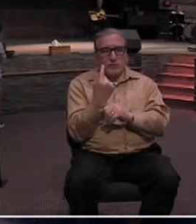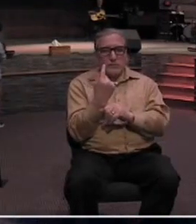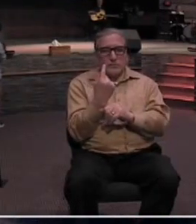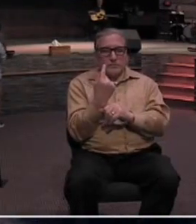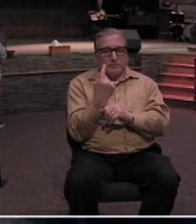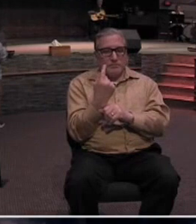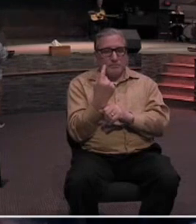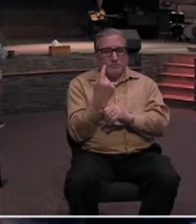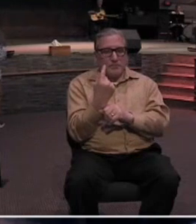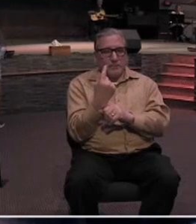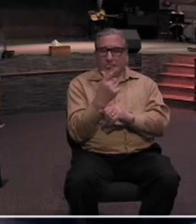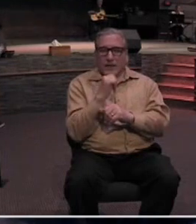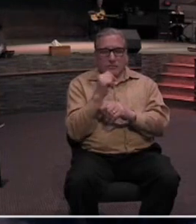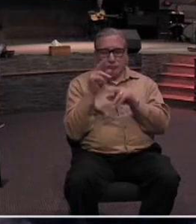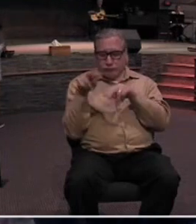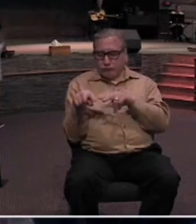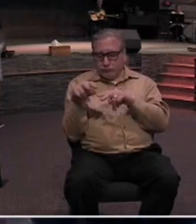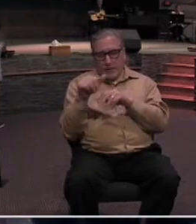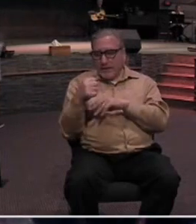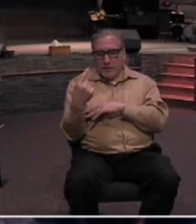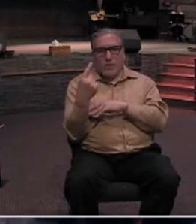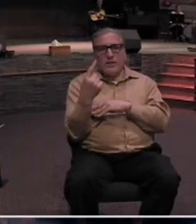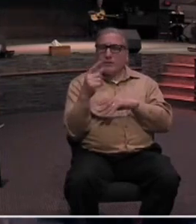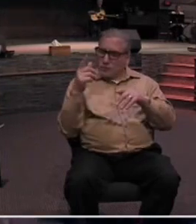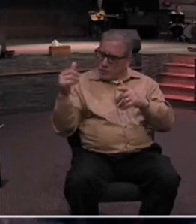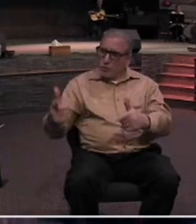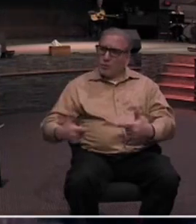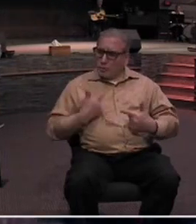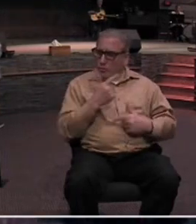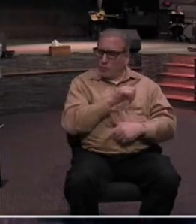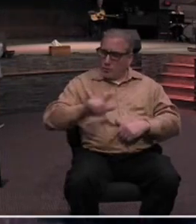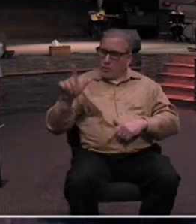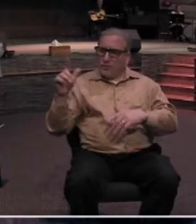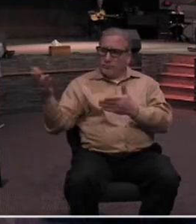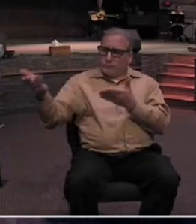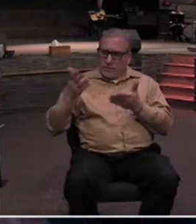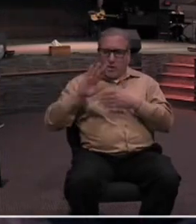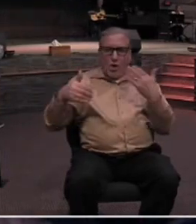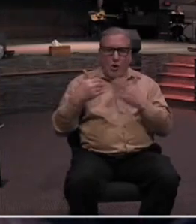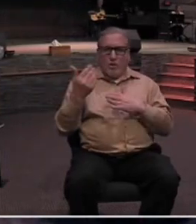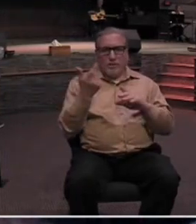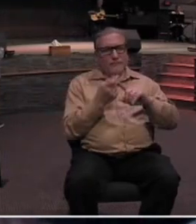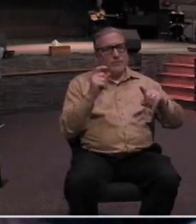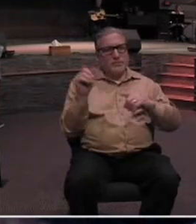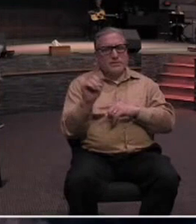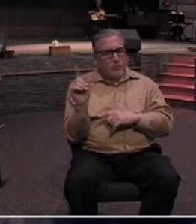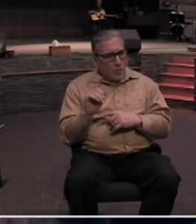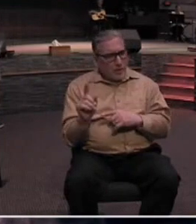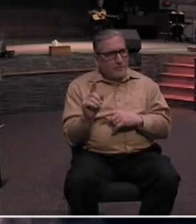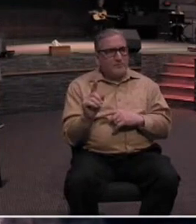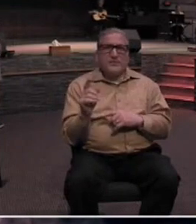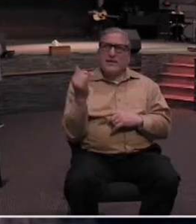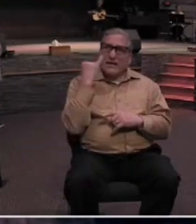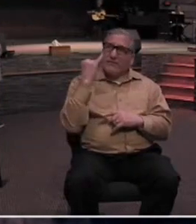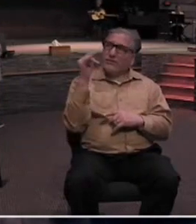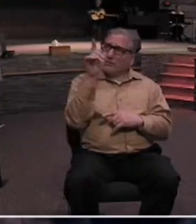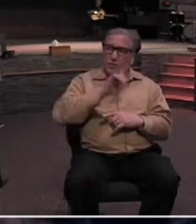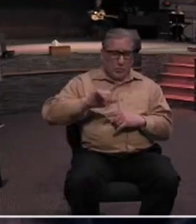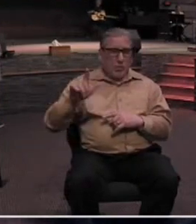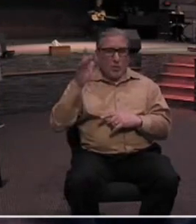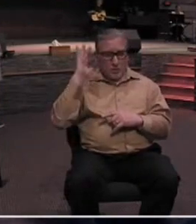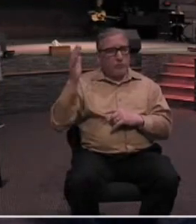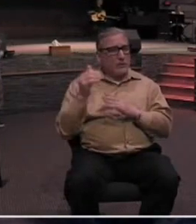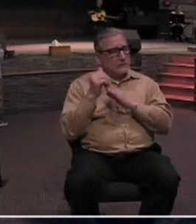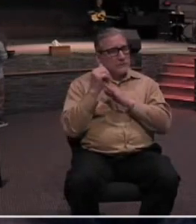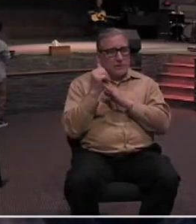anybody. Because, ladies and gentlemen, the Lord brought us all from somewhere. And if we would just allow the Lord to work in his grace, he can lead people to the knowledge of